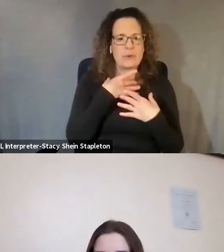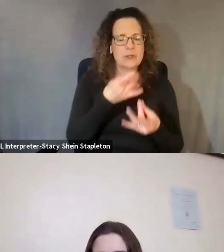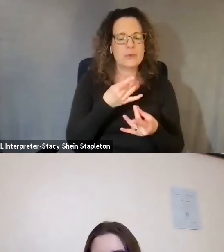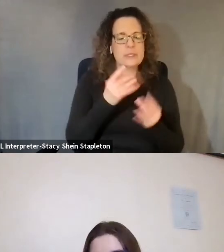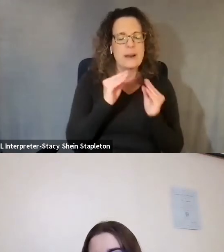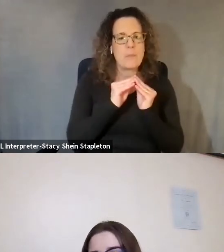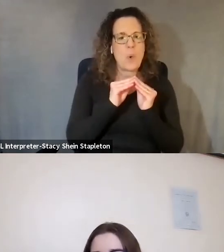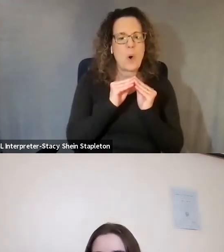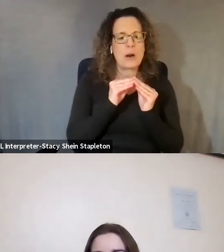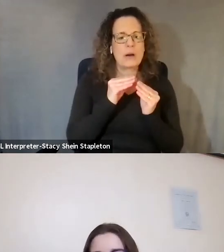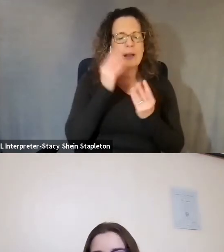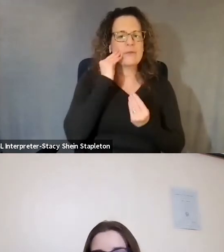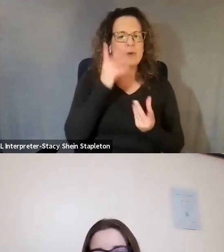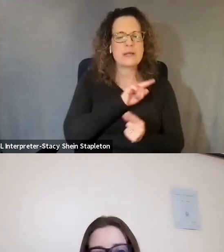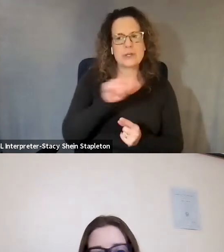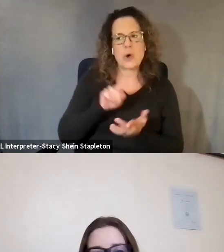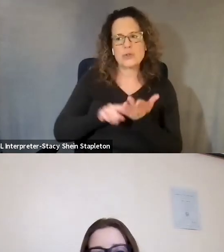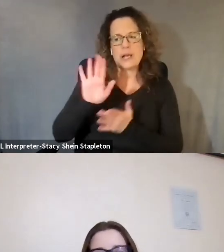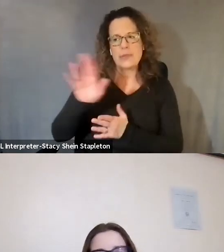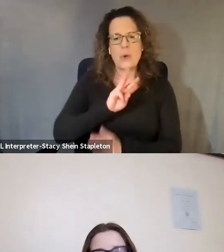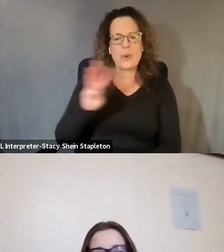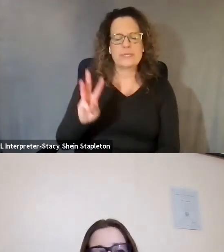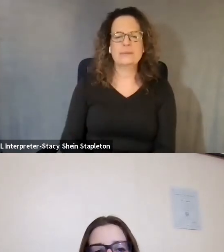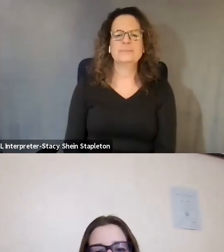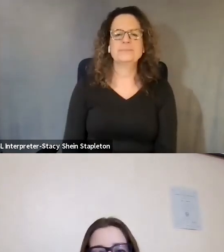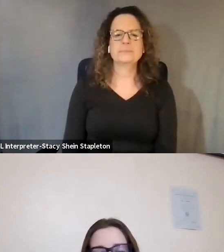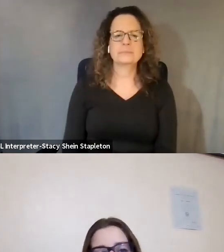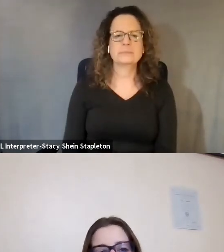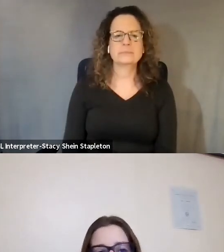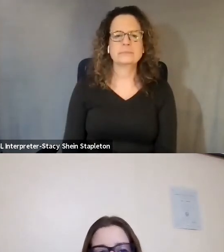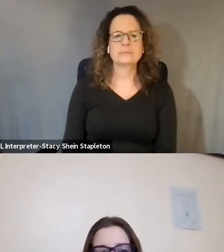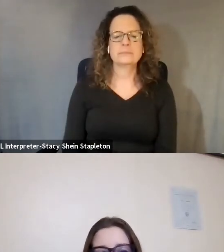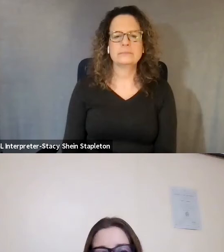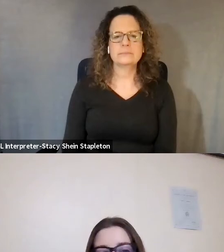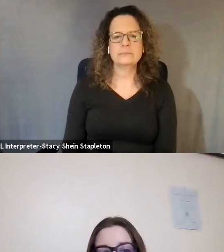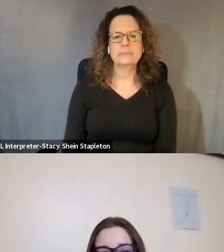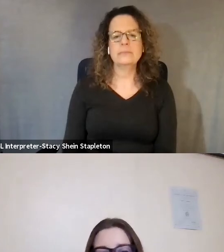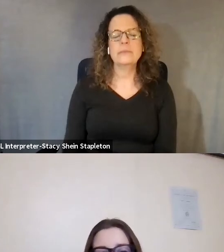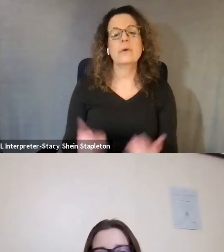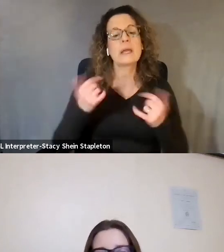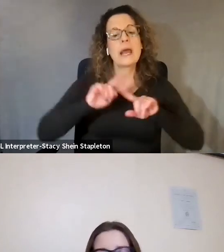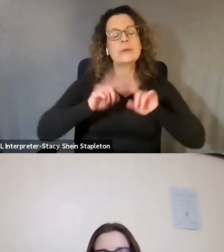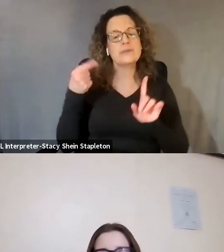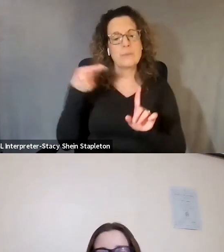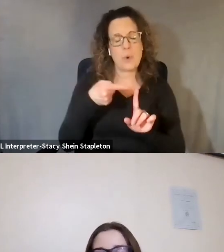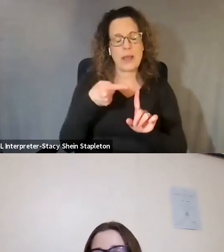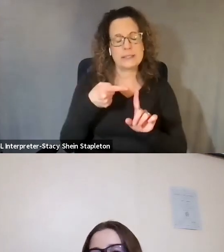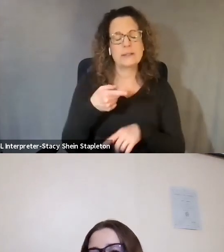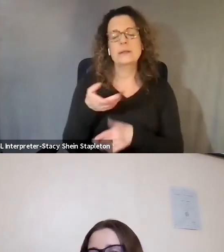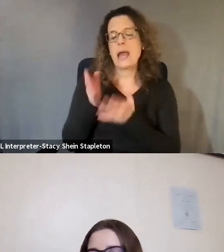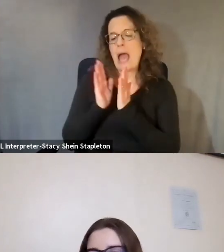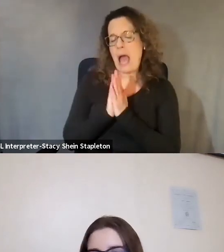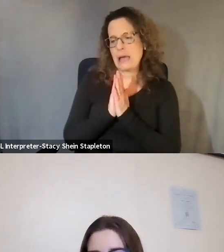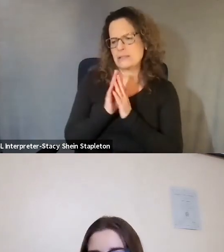what reversal would mean, maybe go check out their website. So kind of on a different note, Beth asks, is there